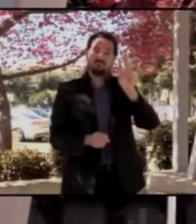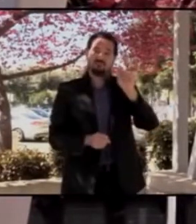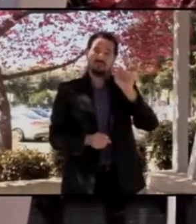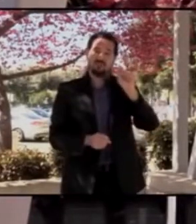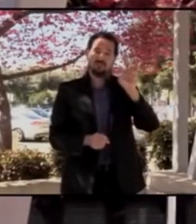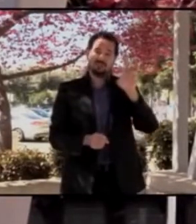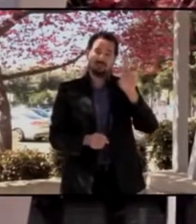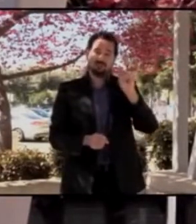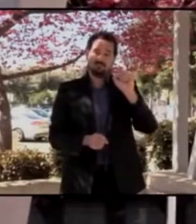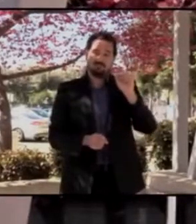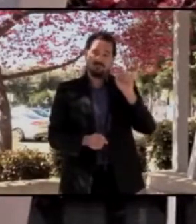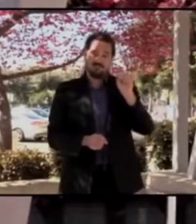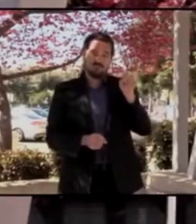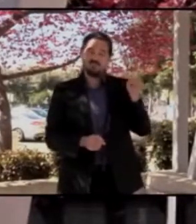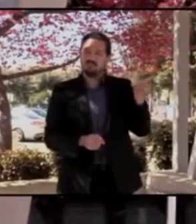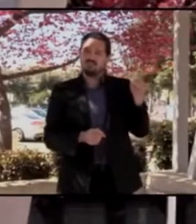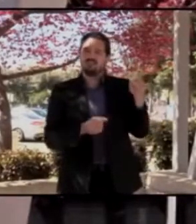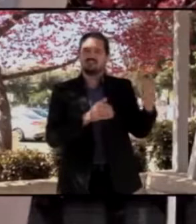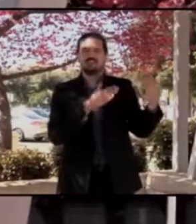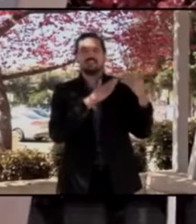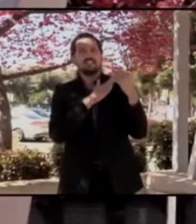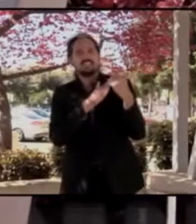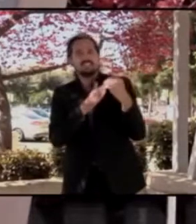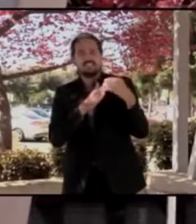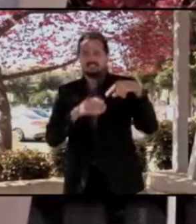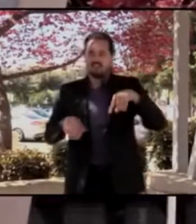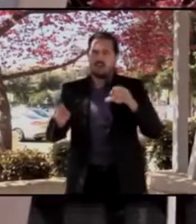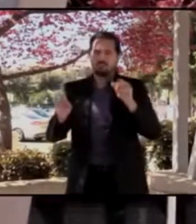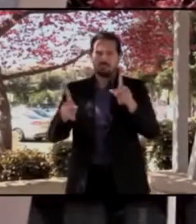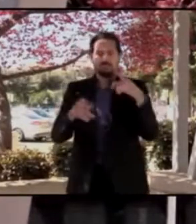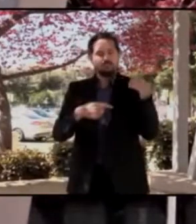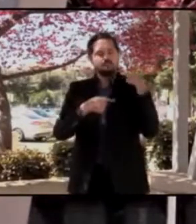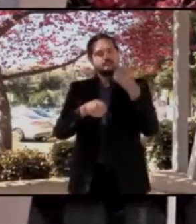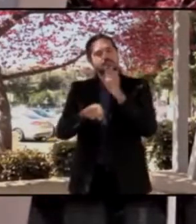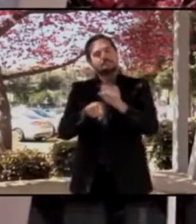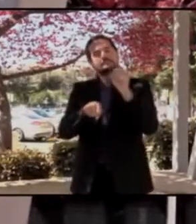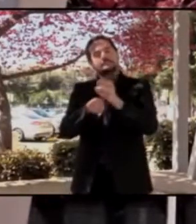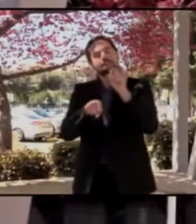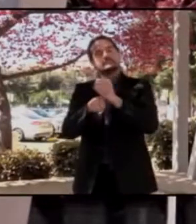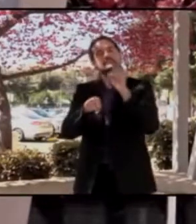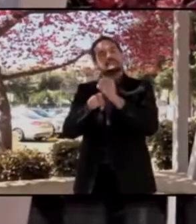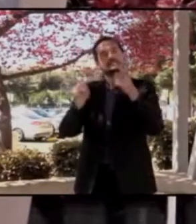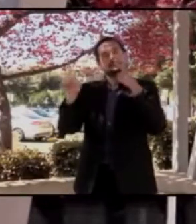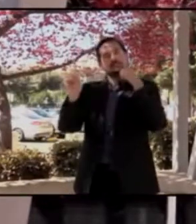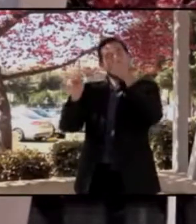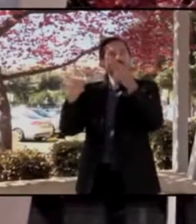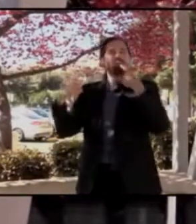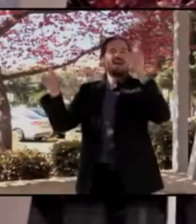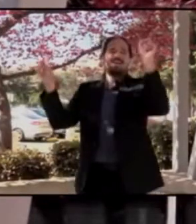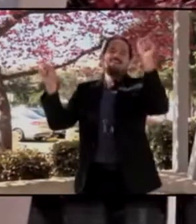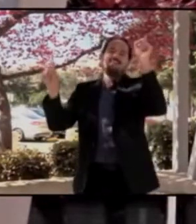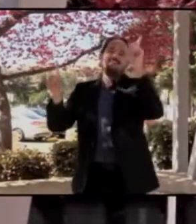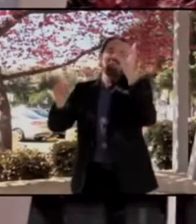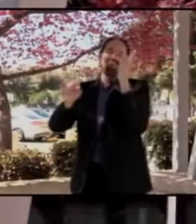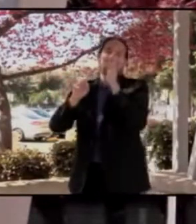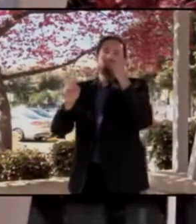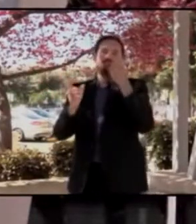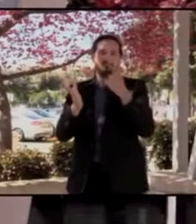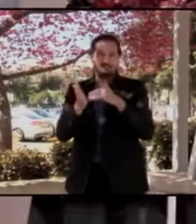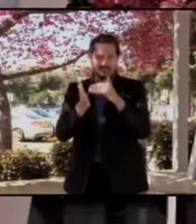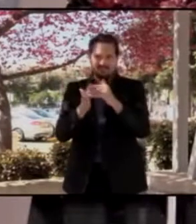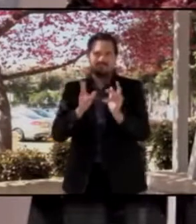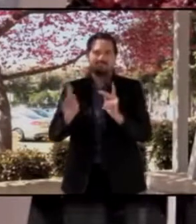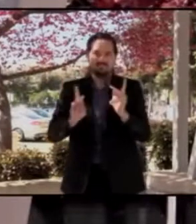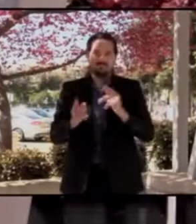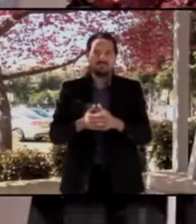far we've come. And thank you very much for that. And I also just want to say to all the folks who've been working to get folks vaccinated, a very,